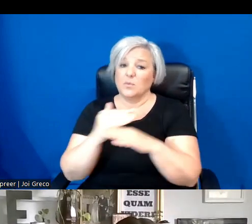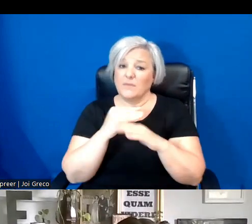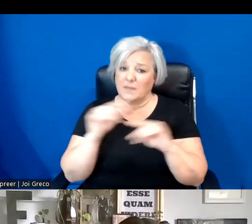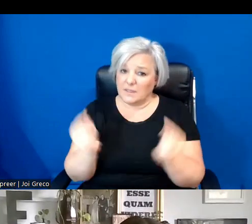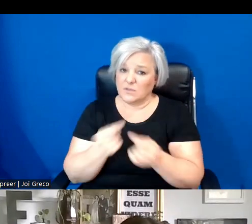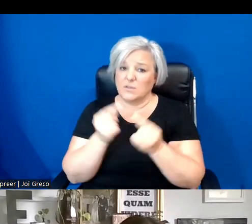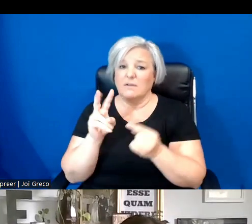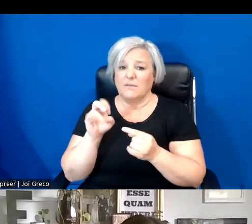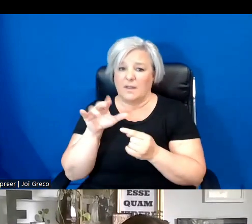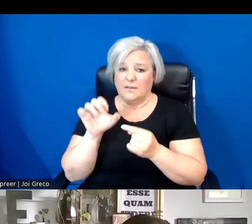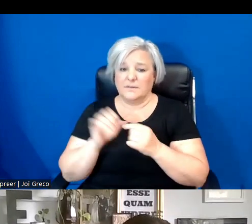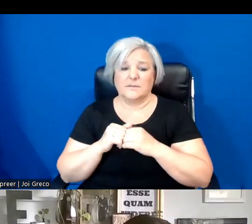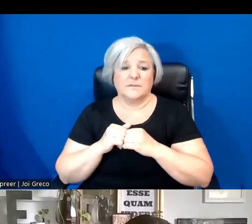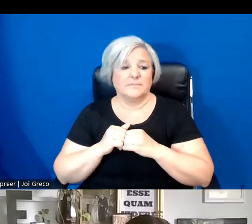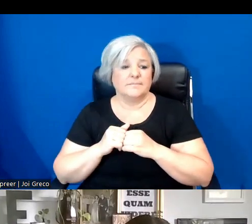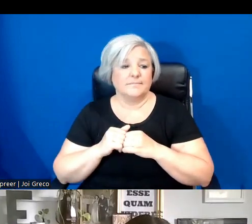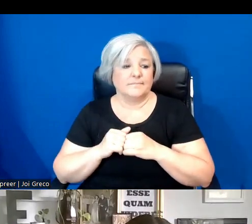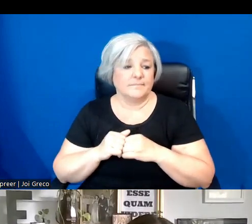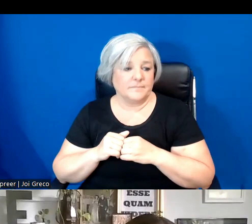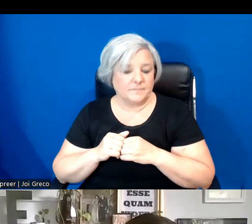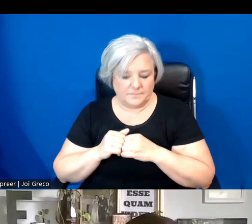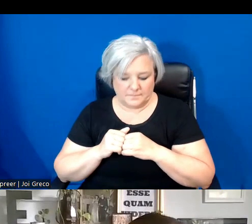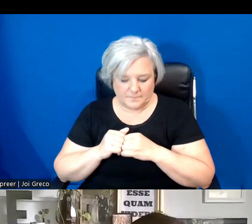violence from happening. Next slide, please.